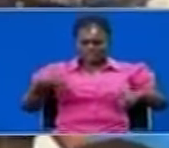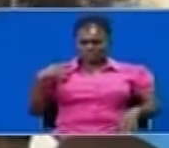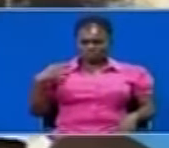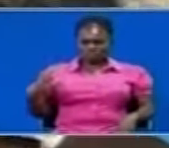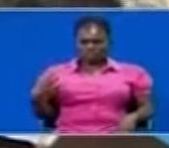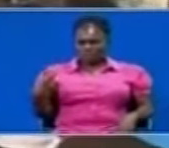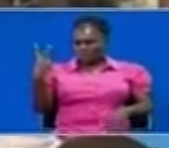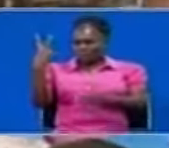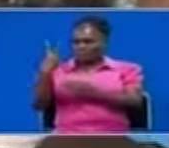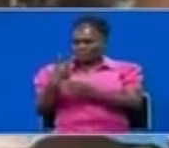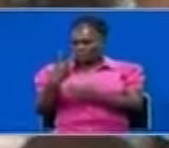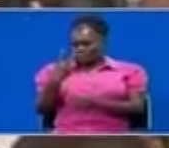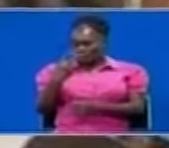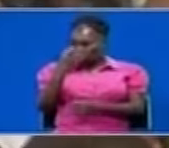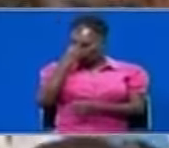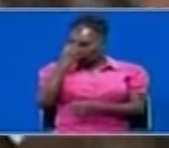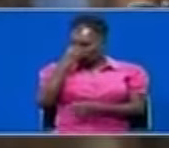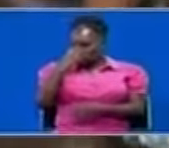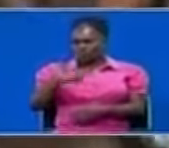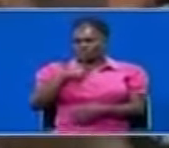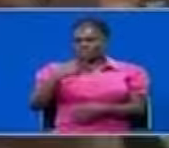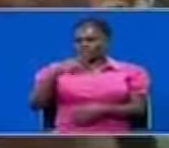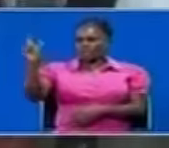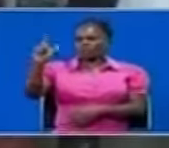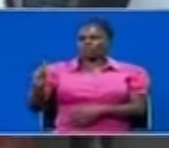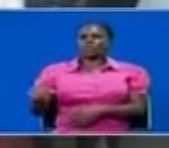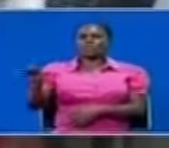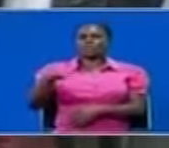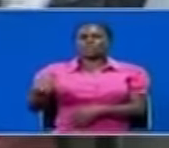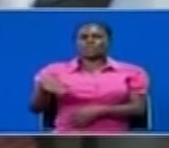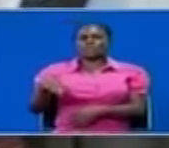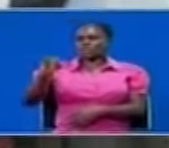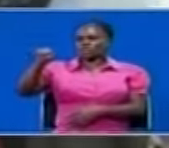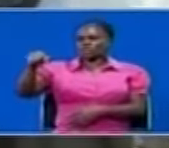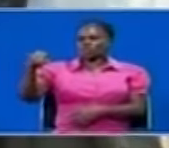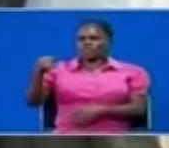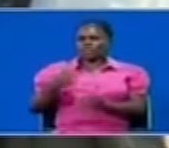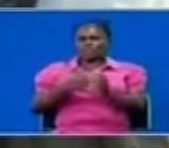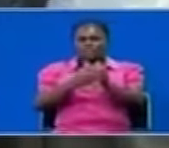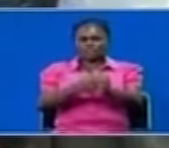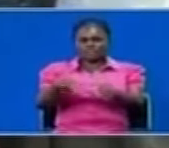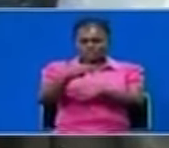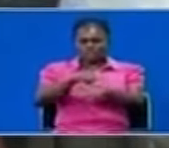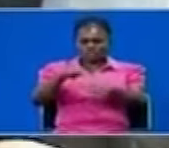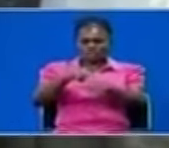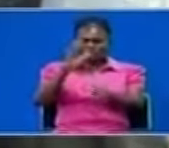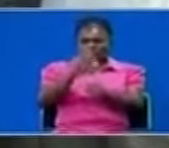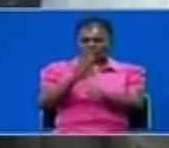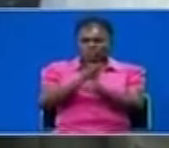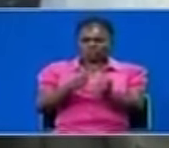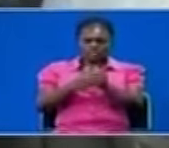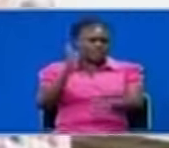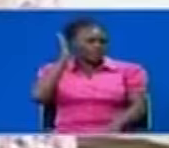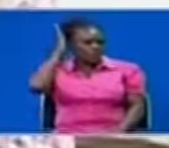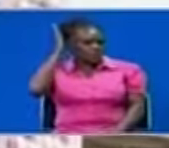Day 2 of Deputy President William Ruto tour at the Coast Region saw the Jubilee Brigade led by National Assembly Majority Leader Aden